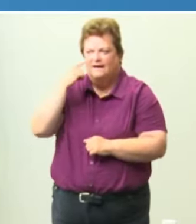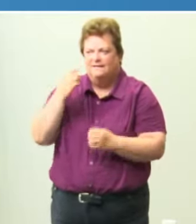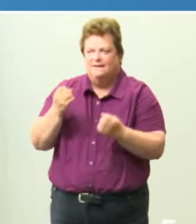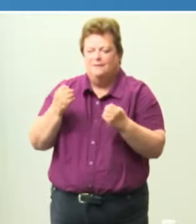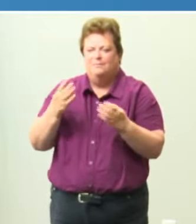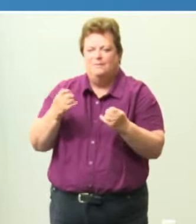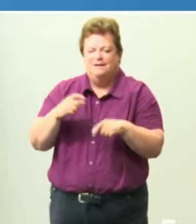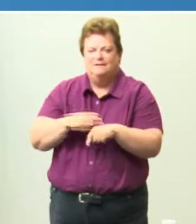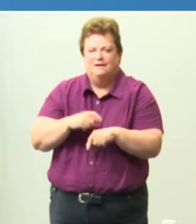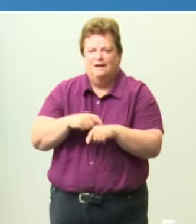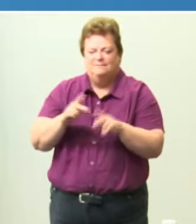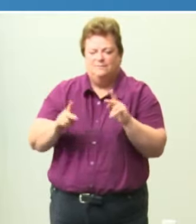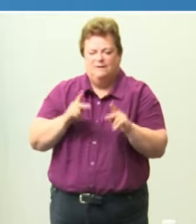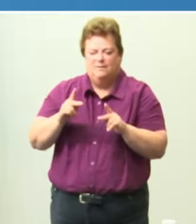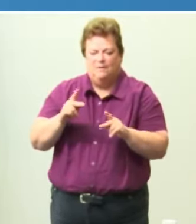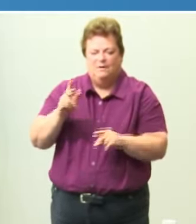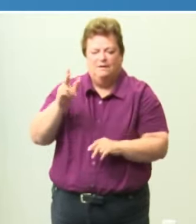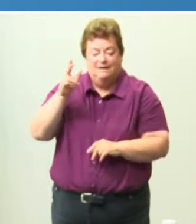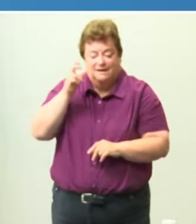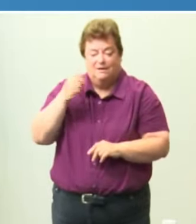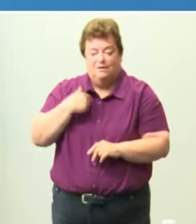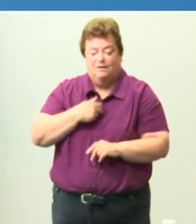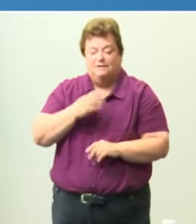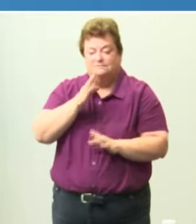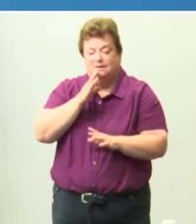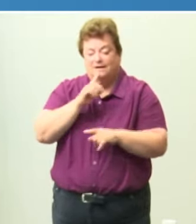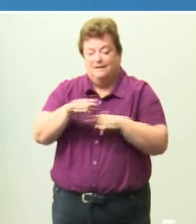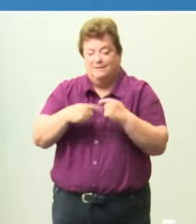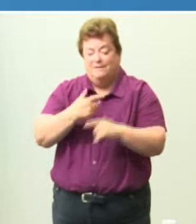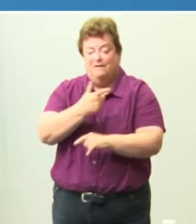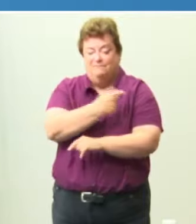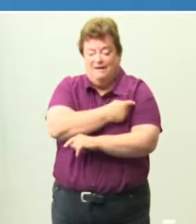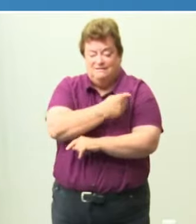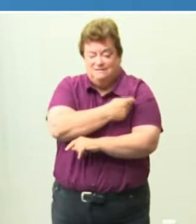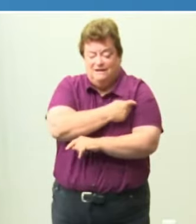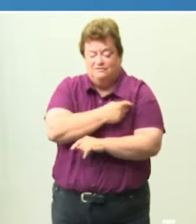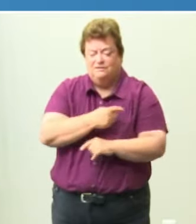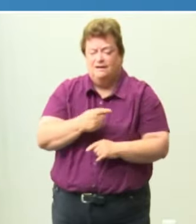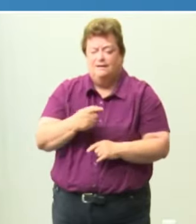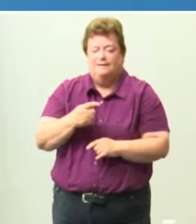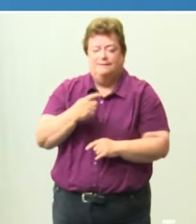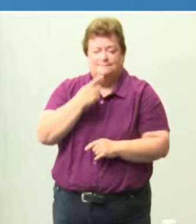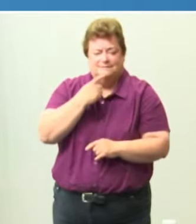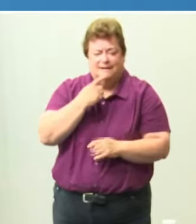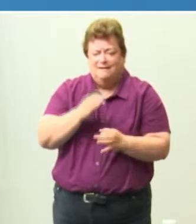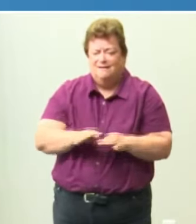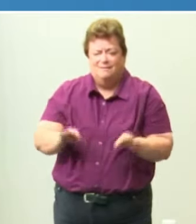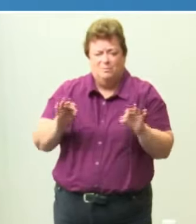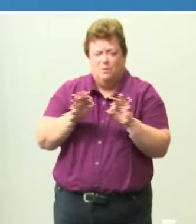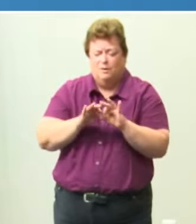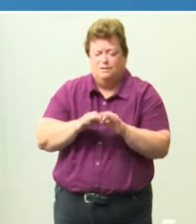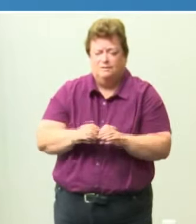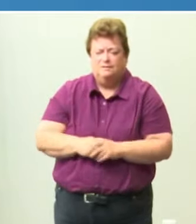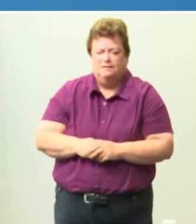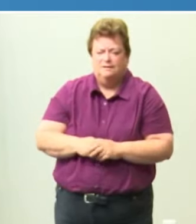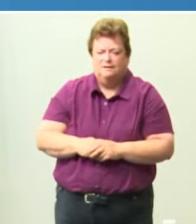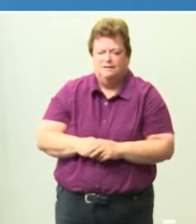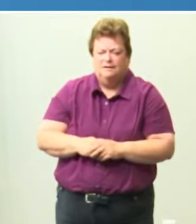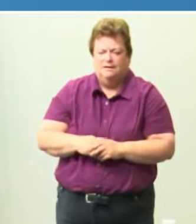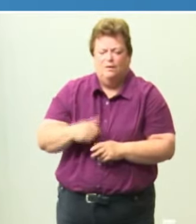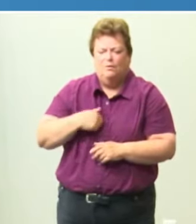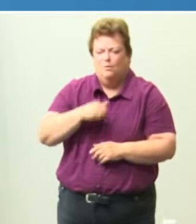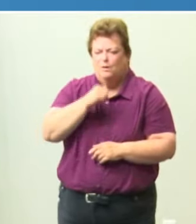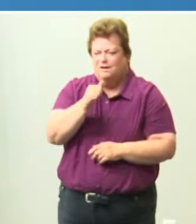people hear us talking about vaccination and how important it is, and it's not that we're